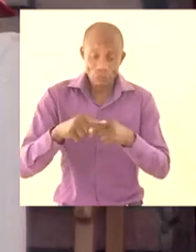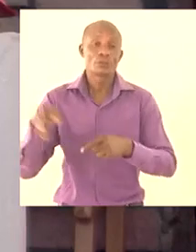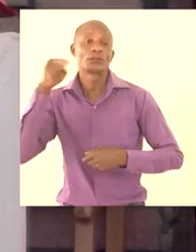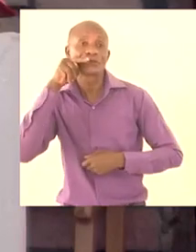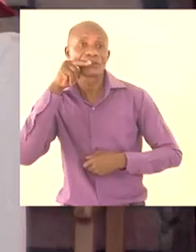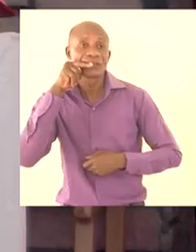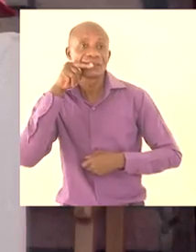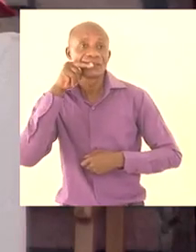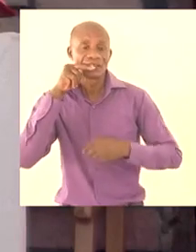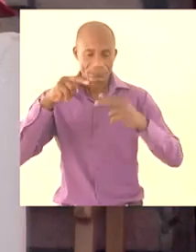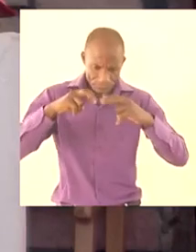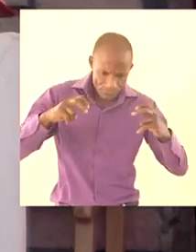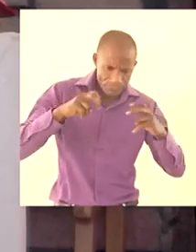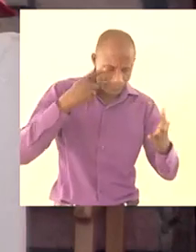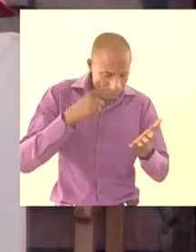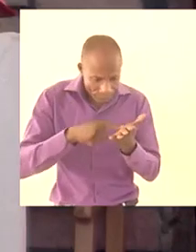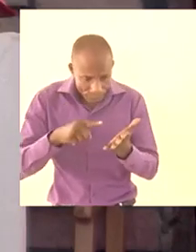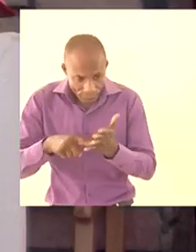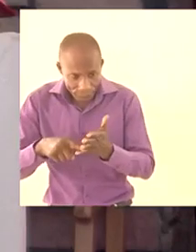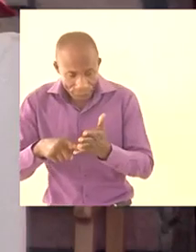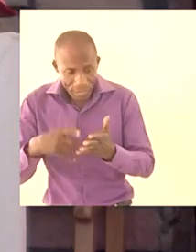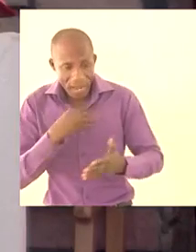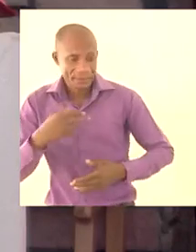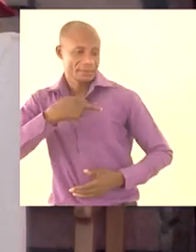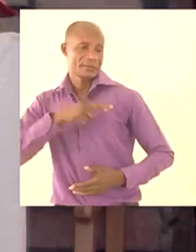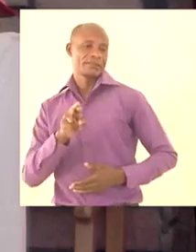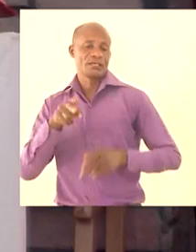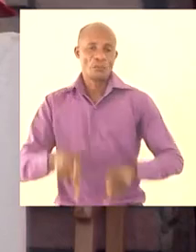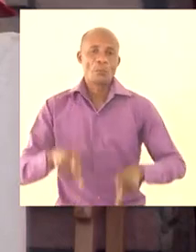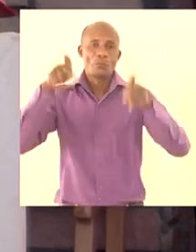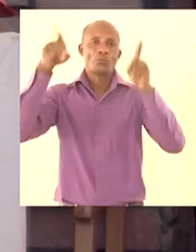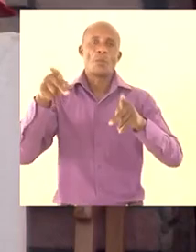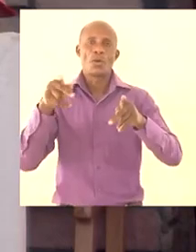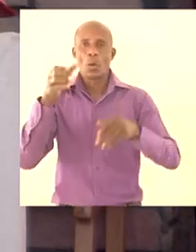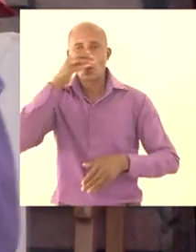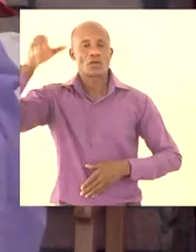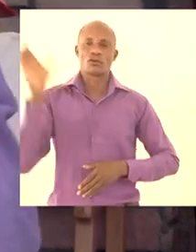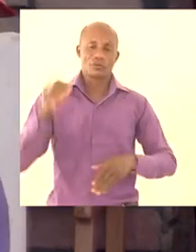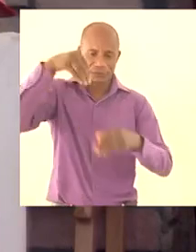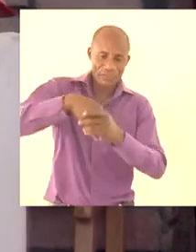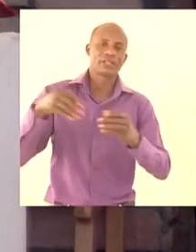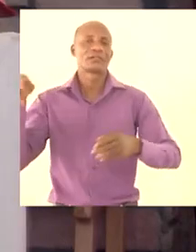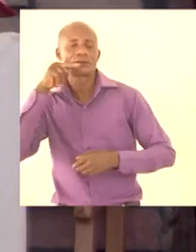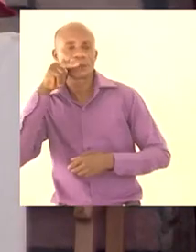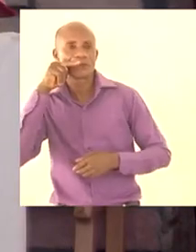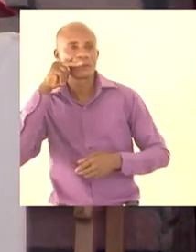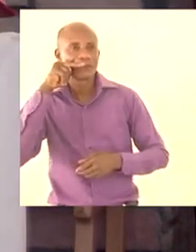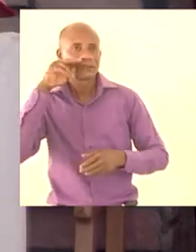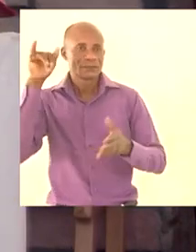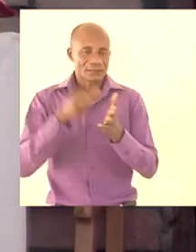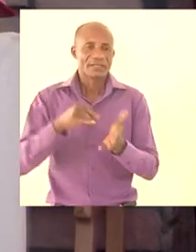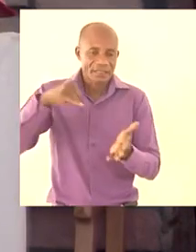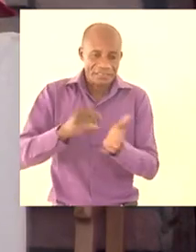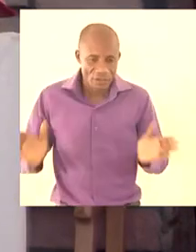Nigeria and did their research, and that religion promotes corruption in Nigeria. Religion is what